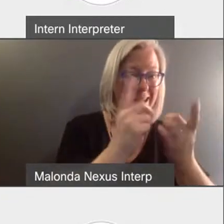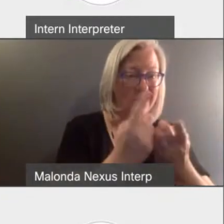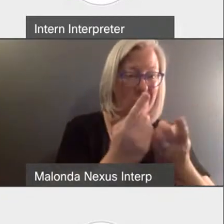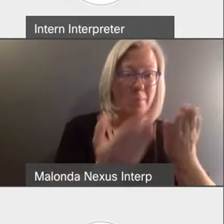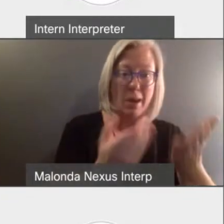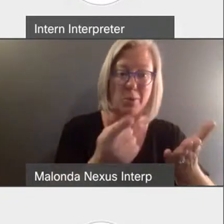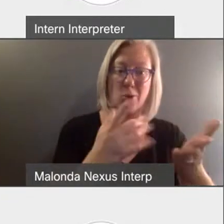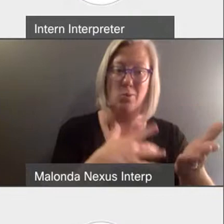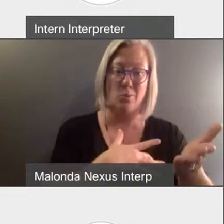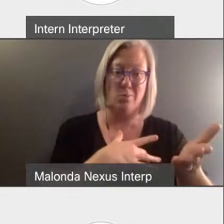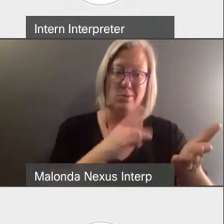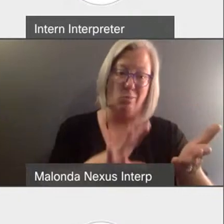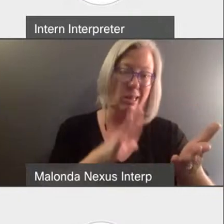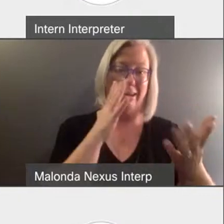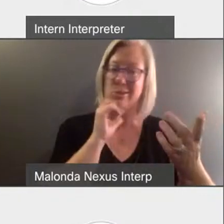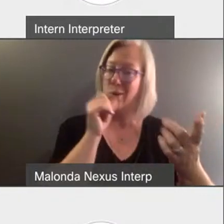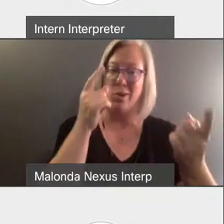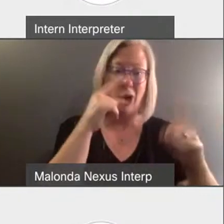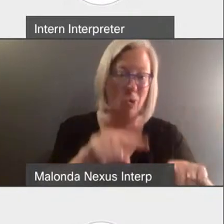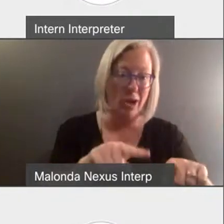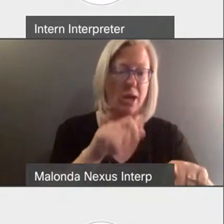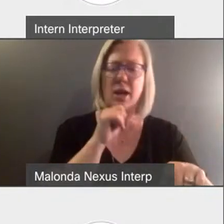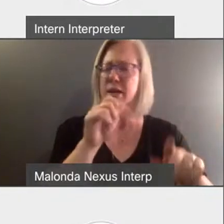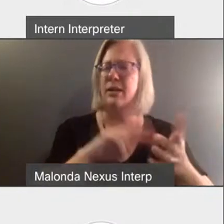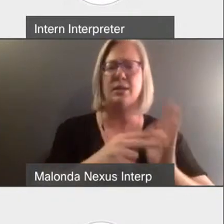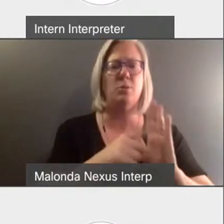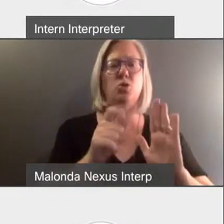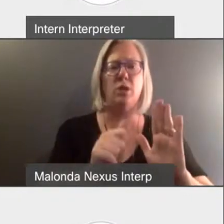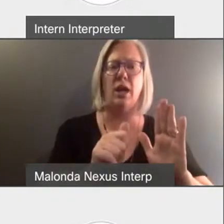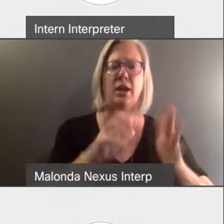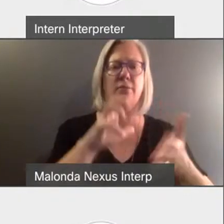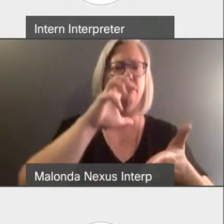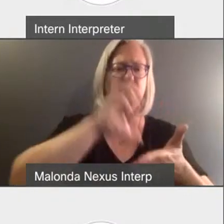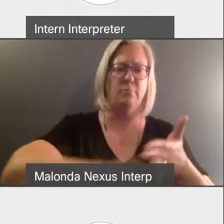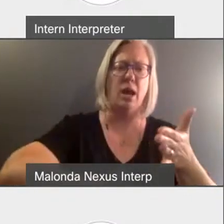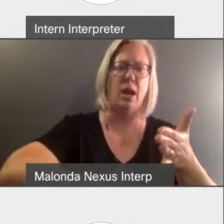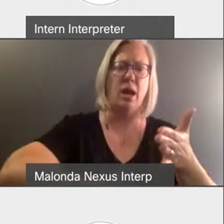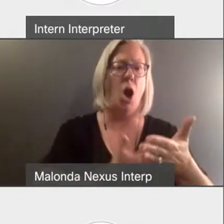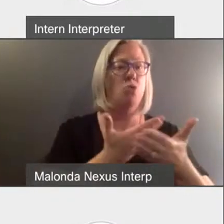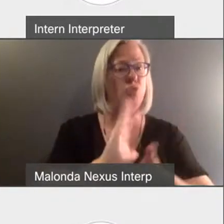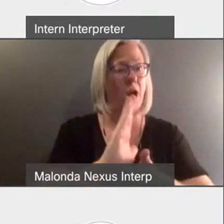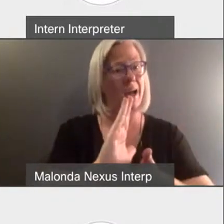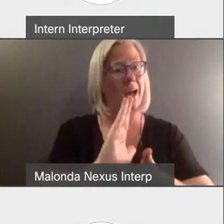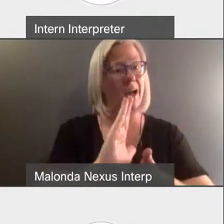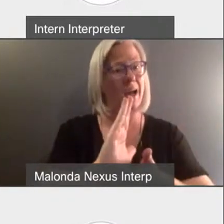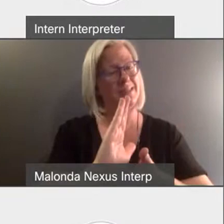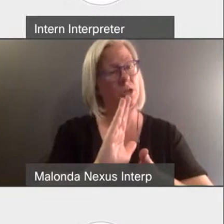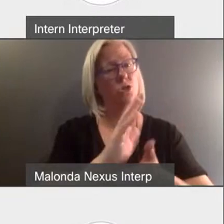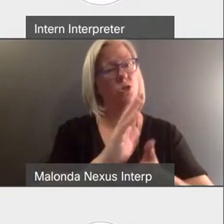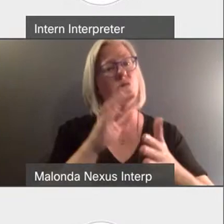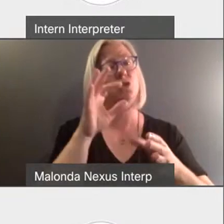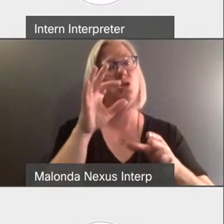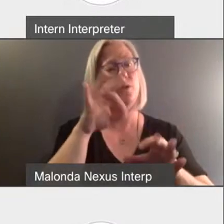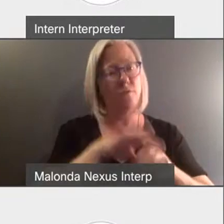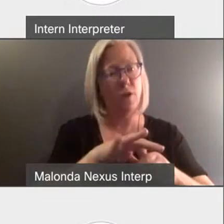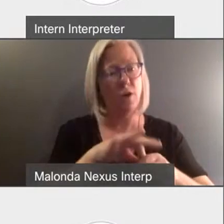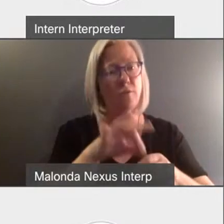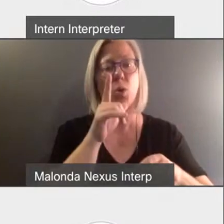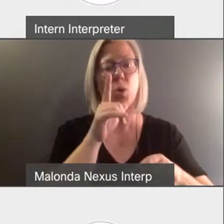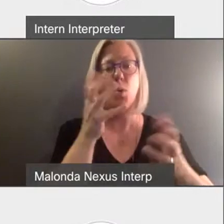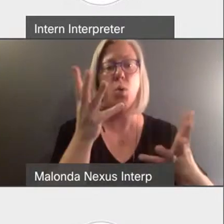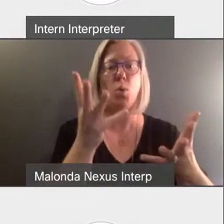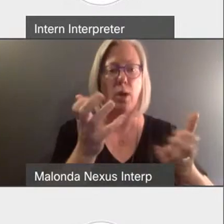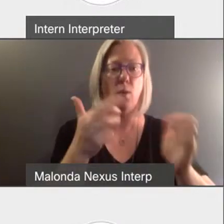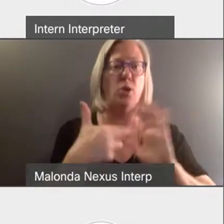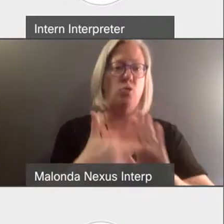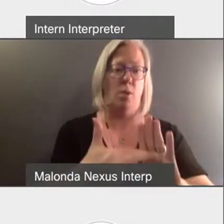not agree with, does not mean you can abridge our rights as citizens to vote for who we want to represent us.